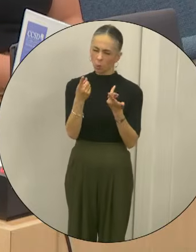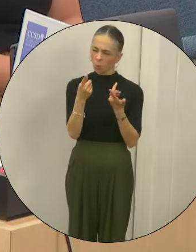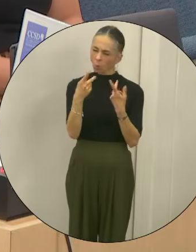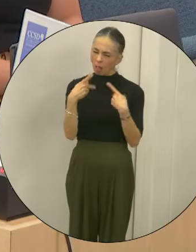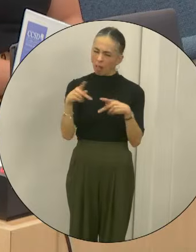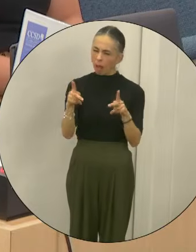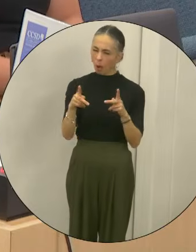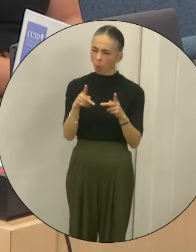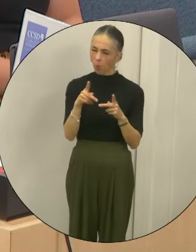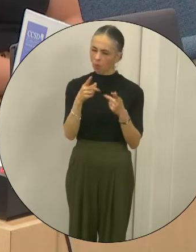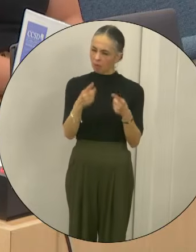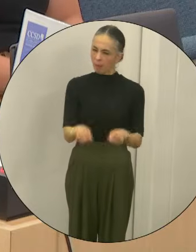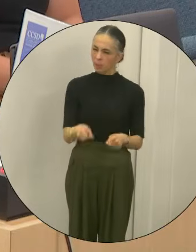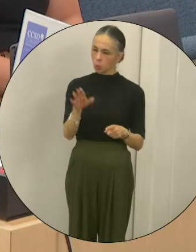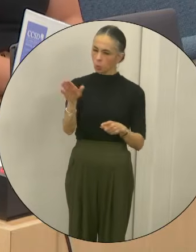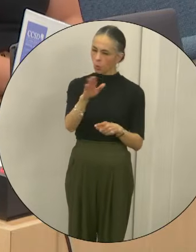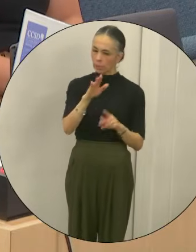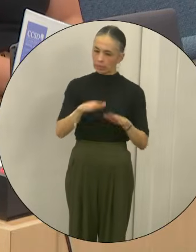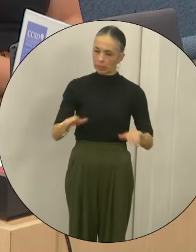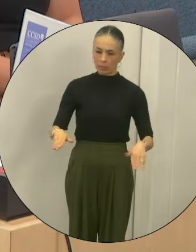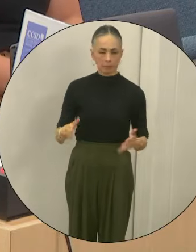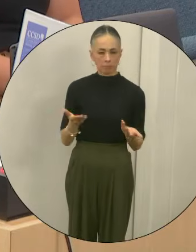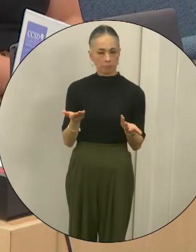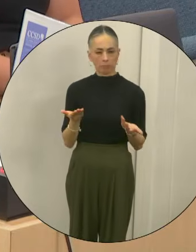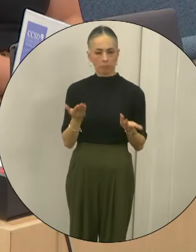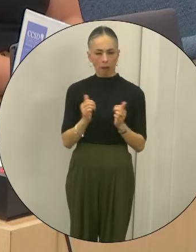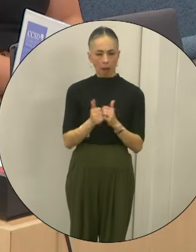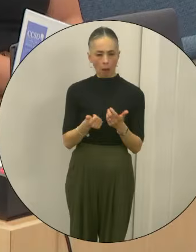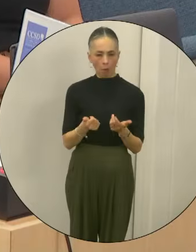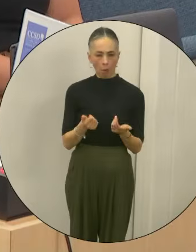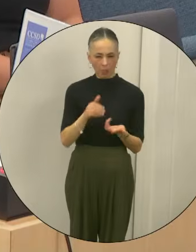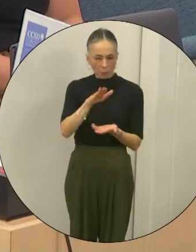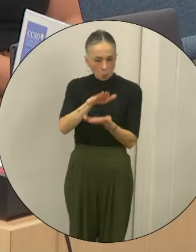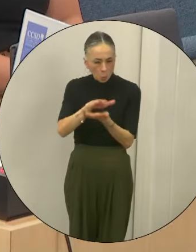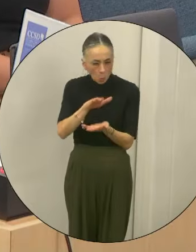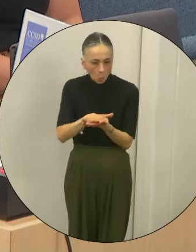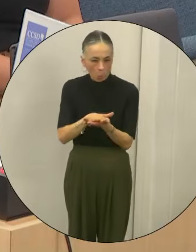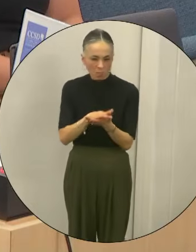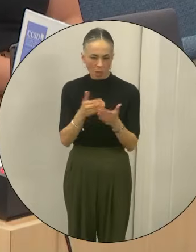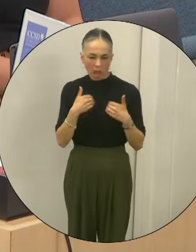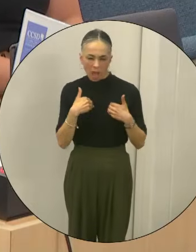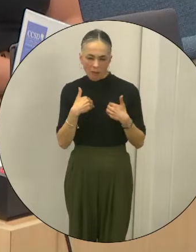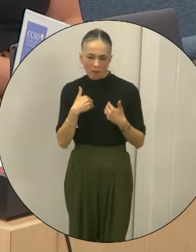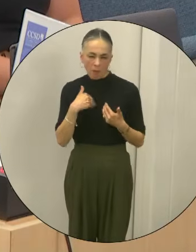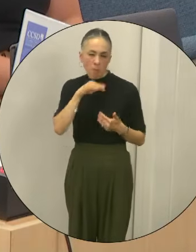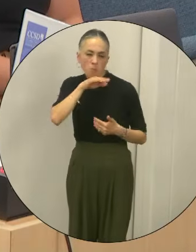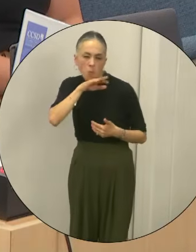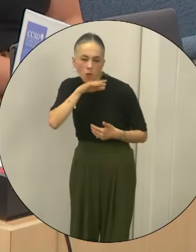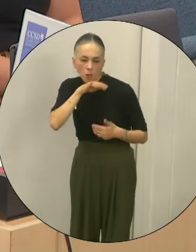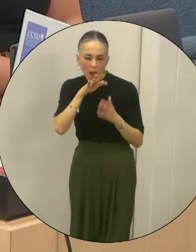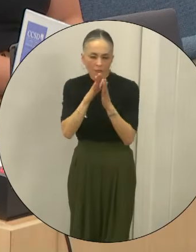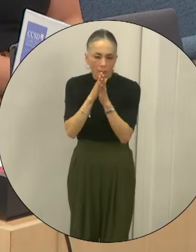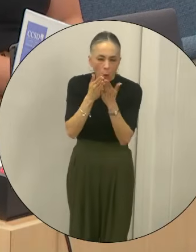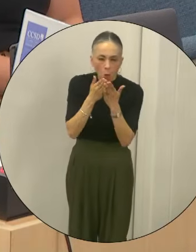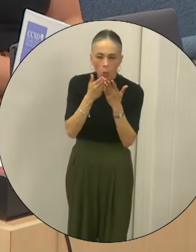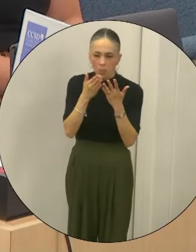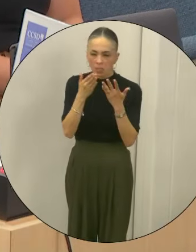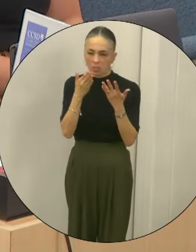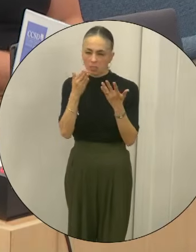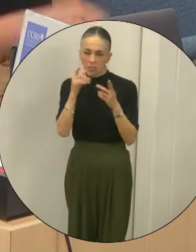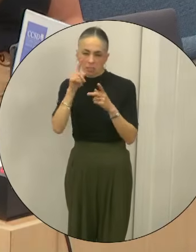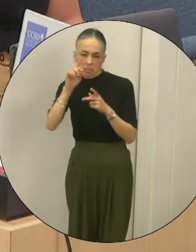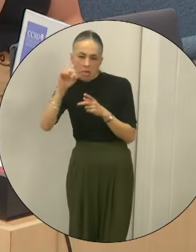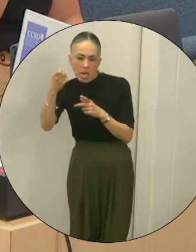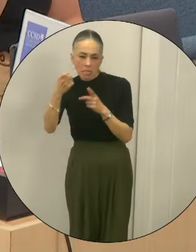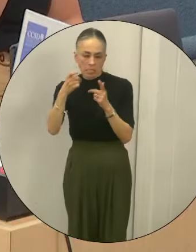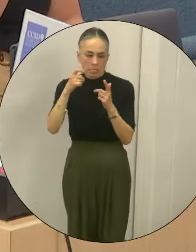to your kids? How can you allow this to be on schools, to have pornographic books and all that stuff, when a lot of